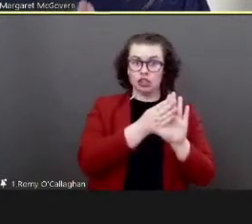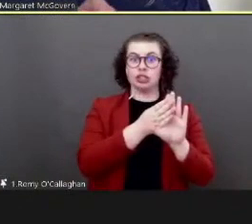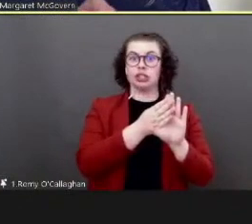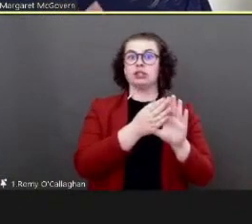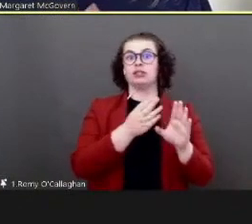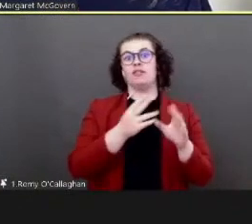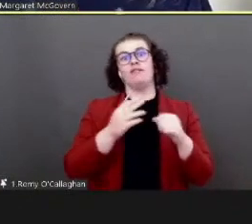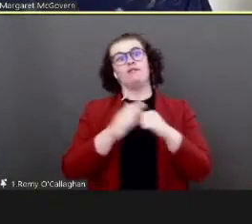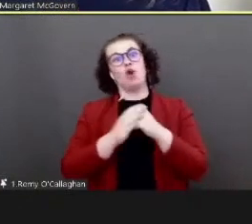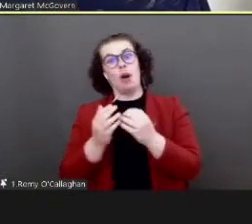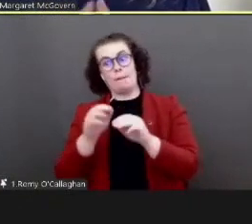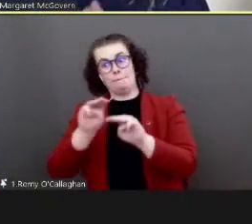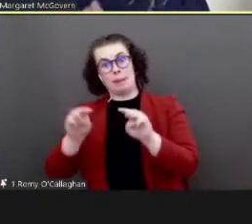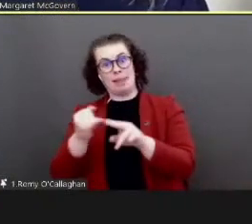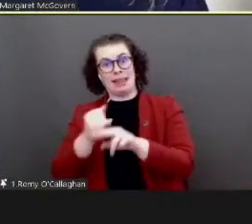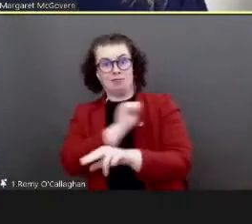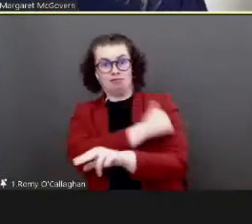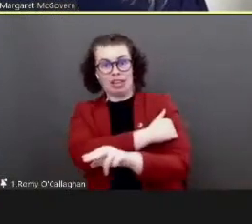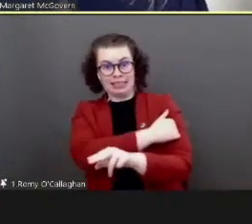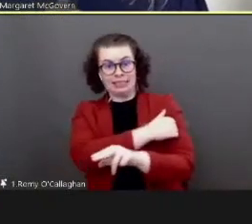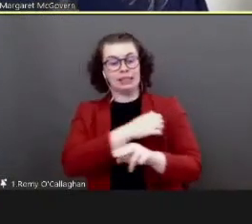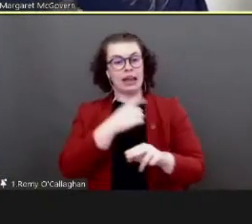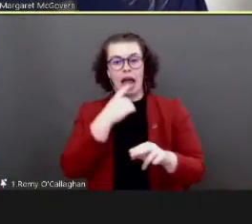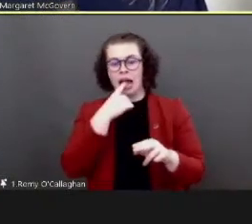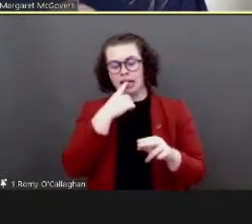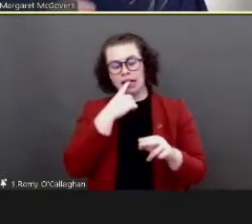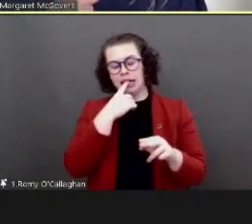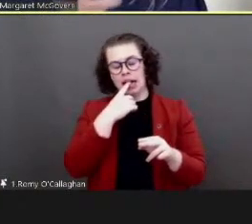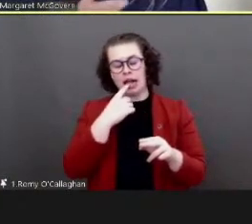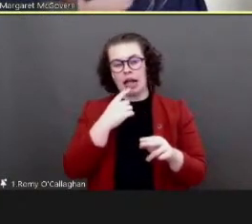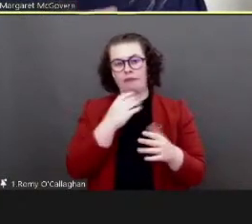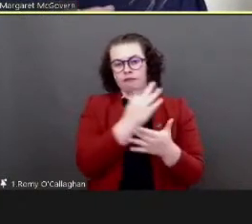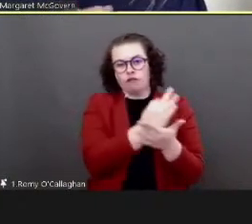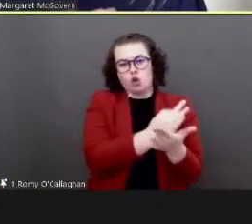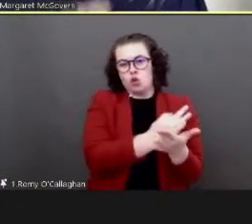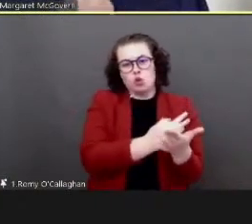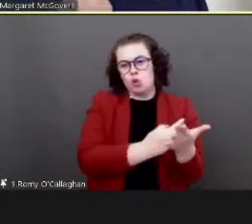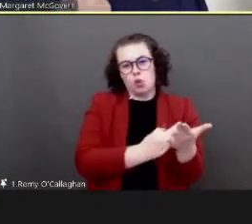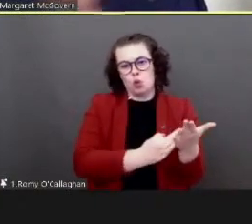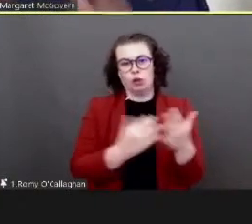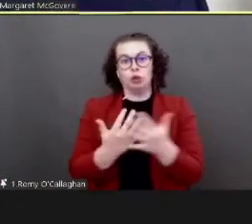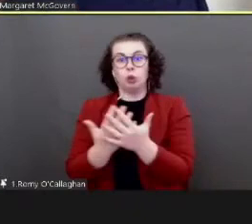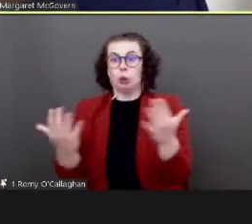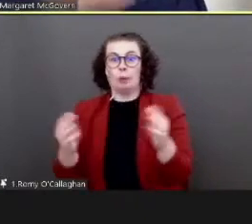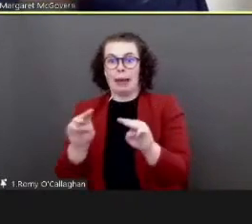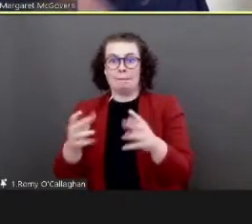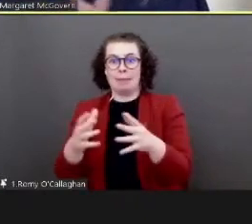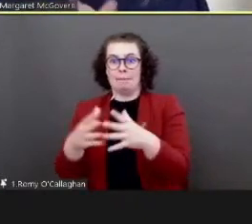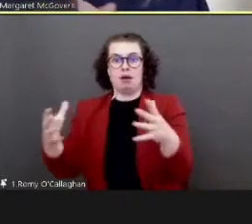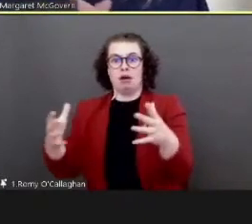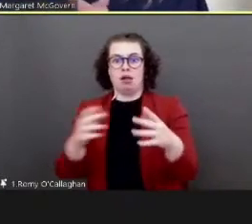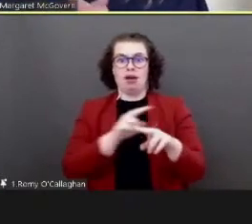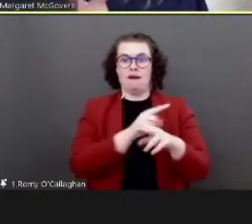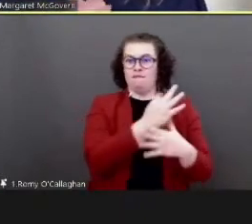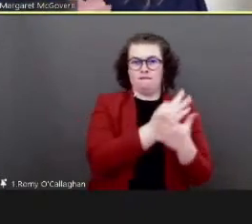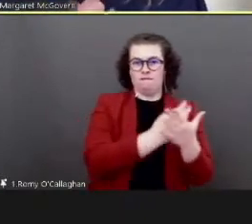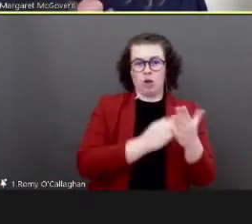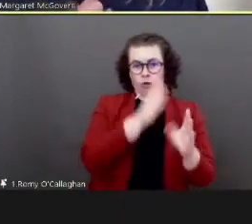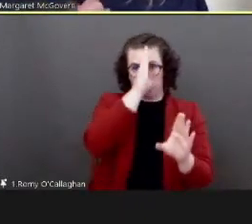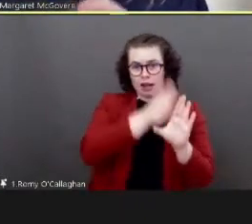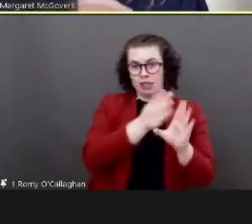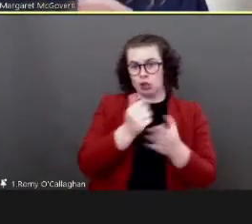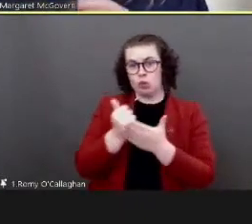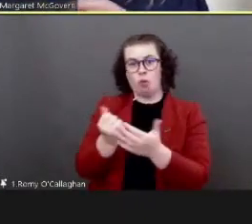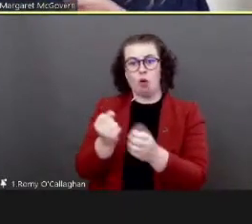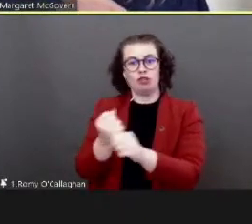is far in excess of what the recommended allowance is, or maybe I should say far less than the recommended